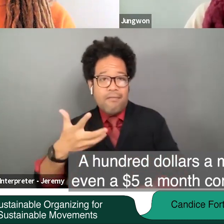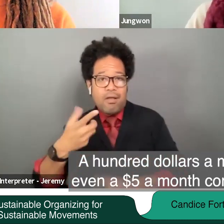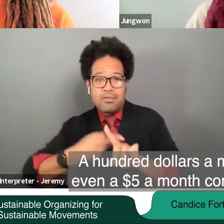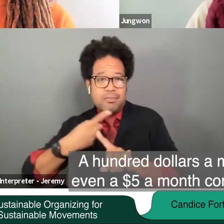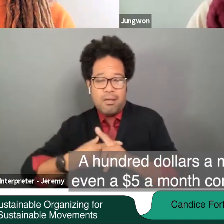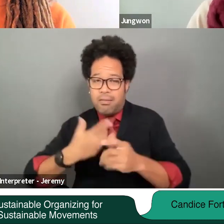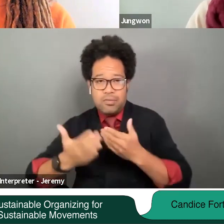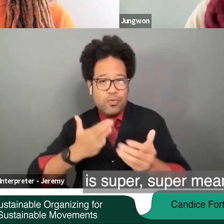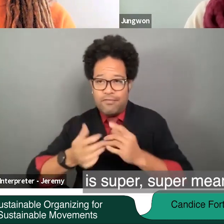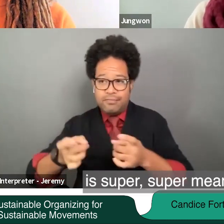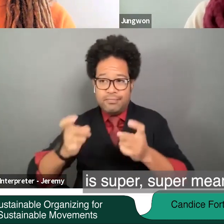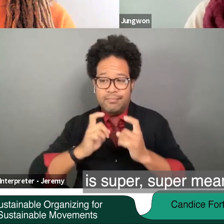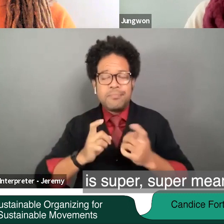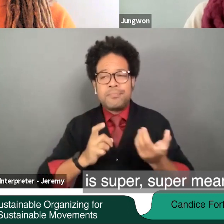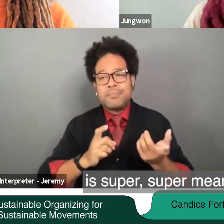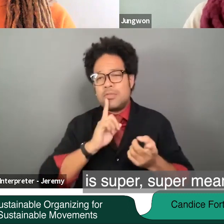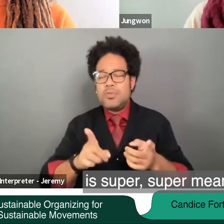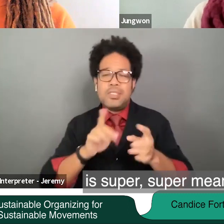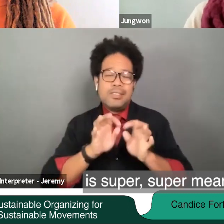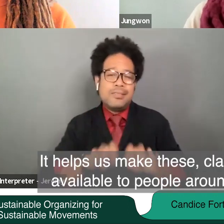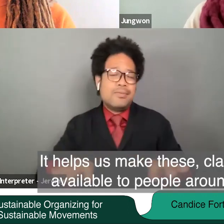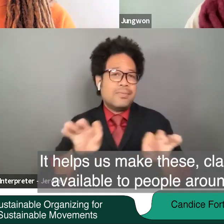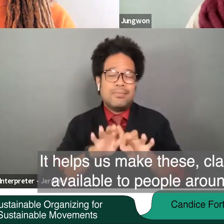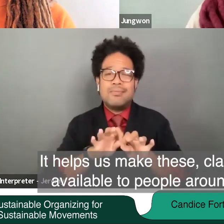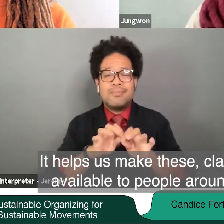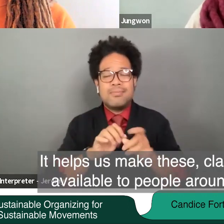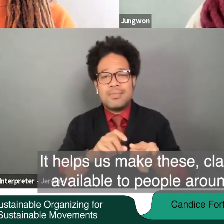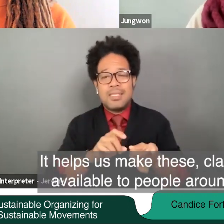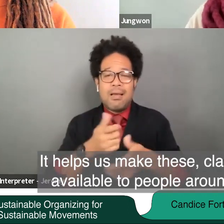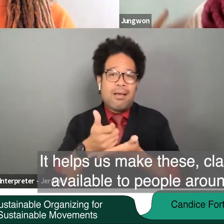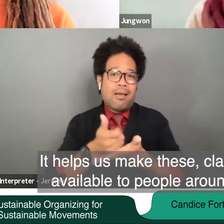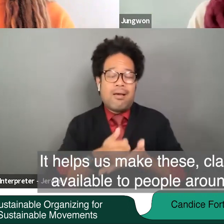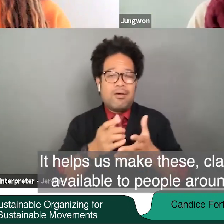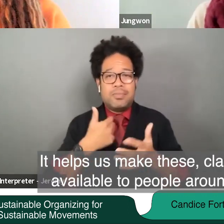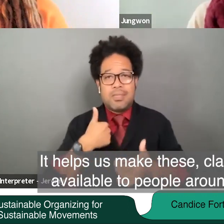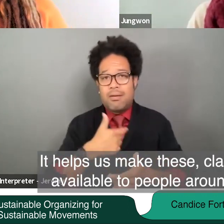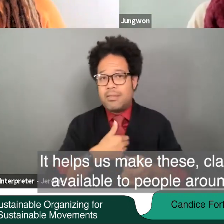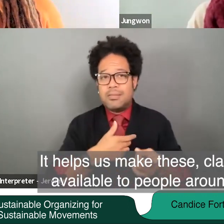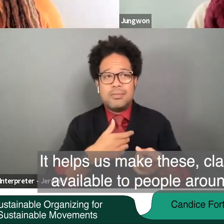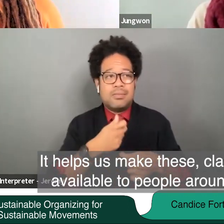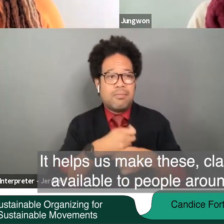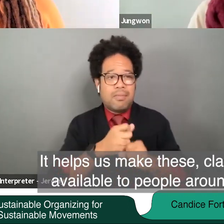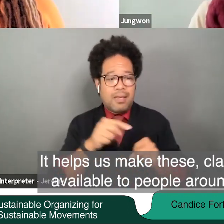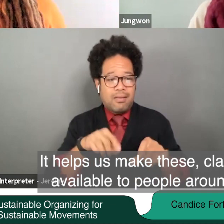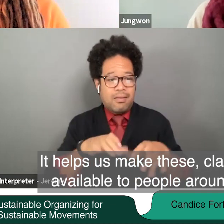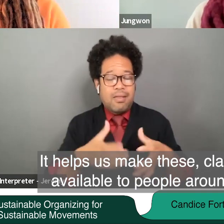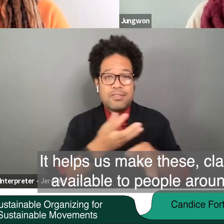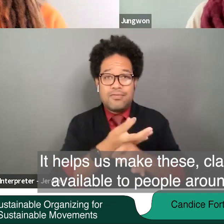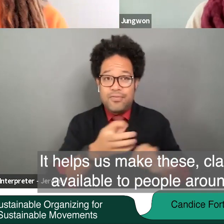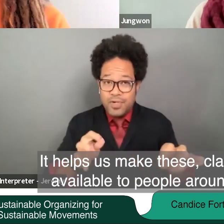month contribution is super meaningful. It helps us make these classes